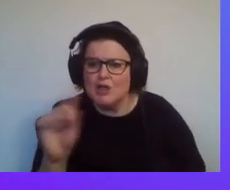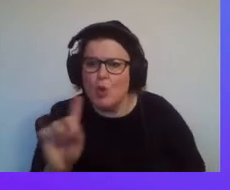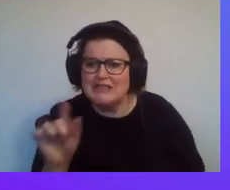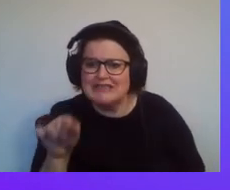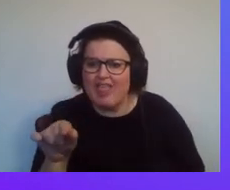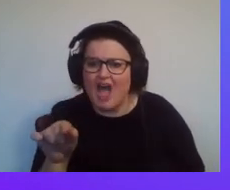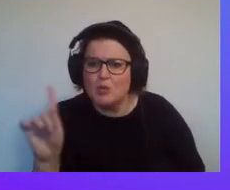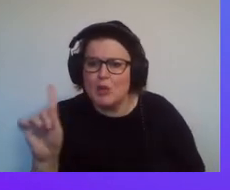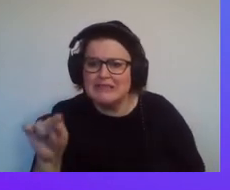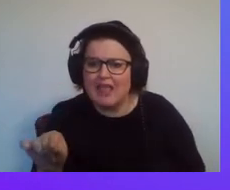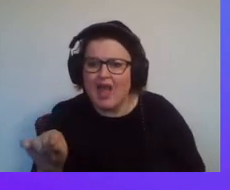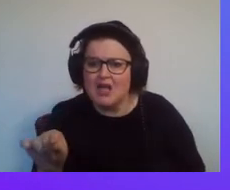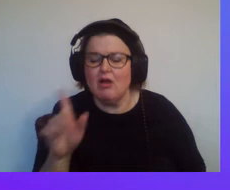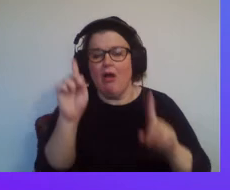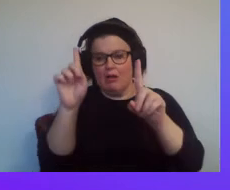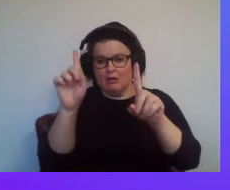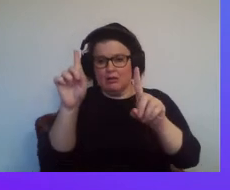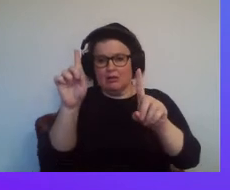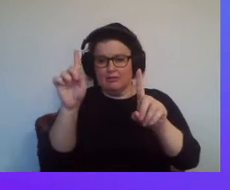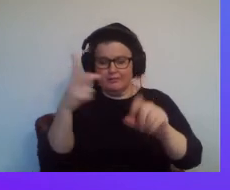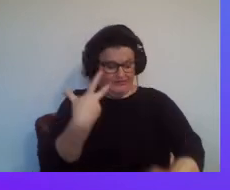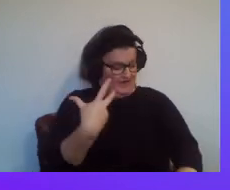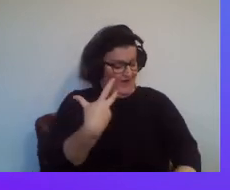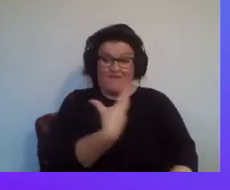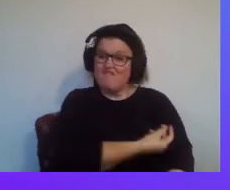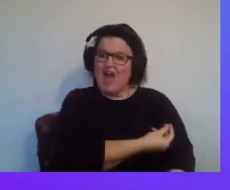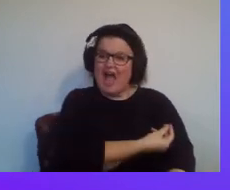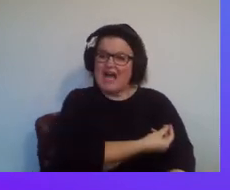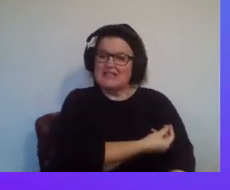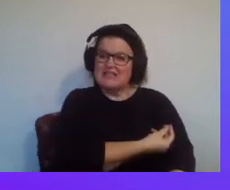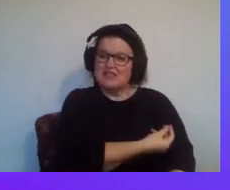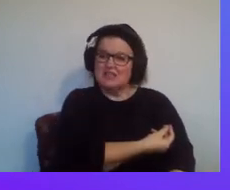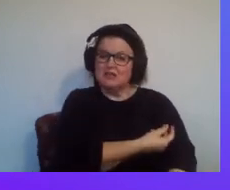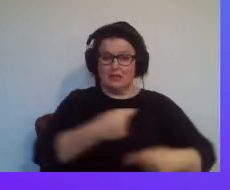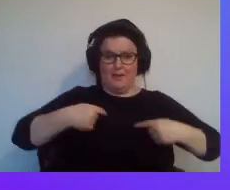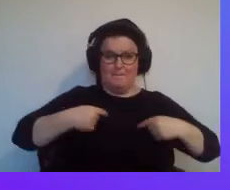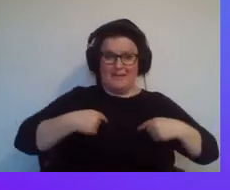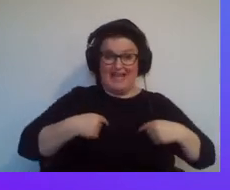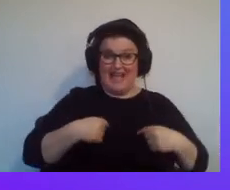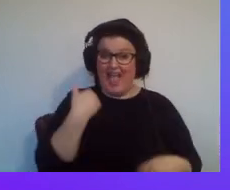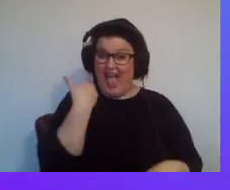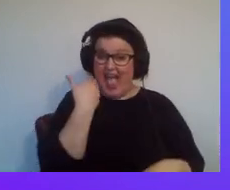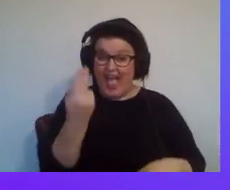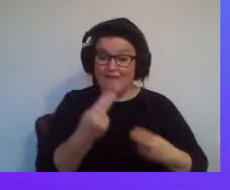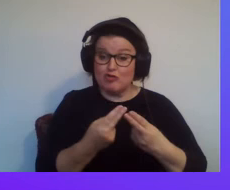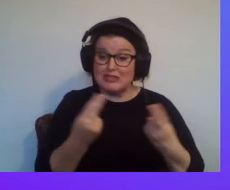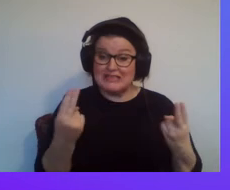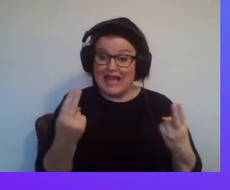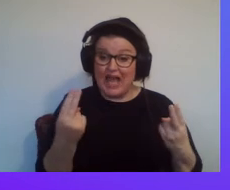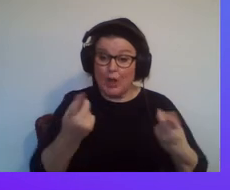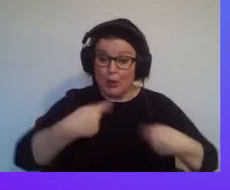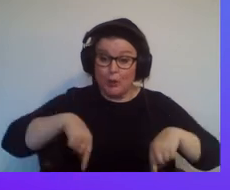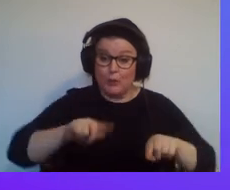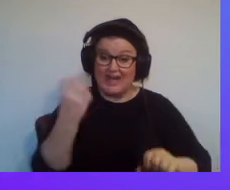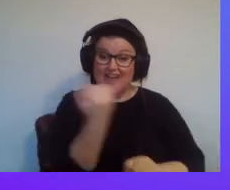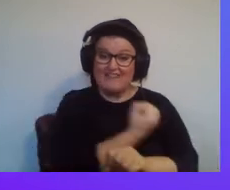So I have been walking, this will make you laugh, 15,000 steps every vaccination day. And as you can see, I am